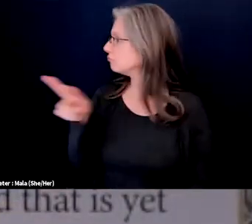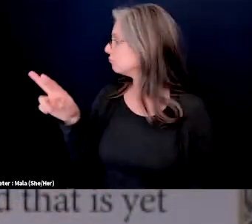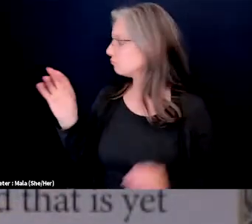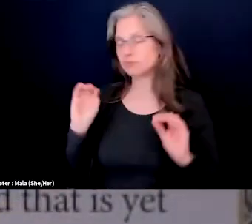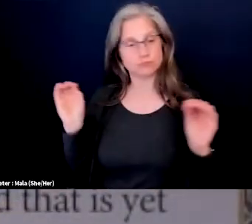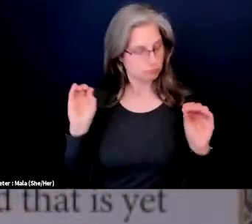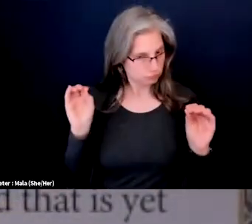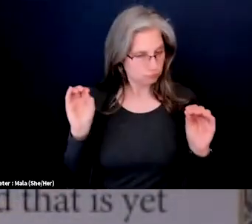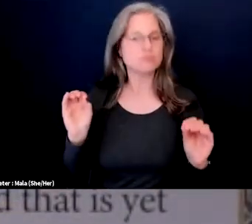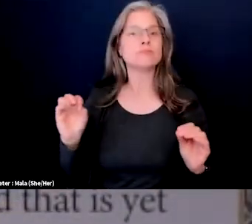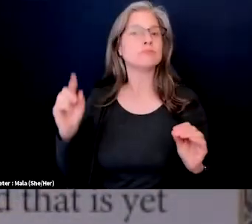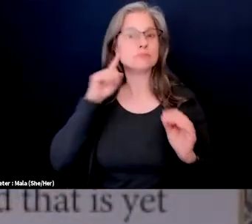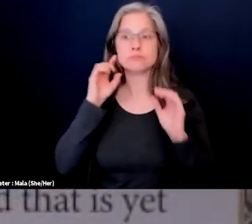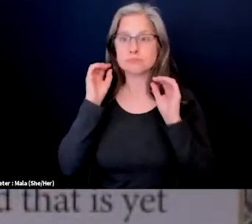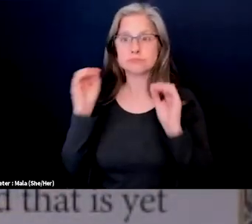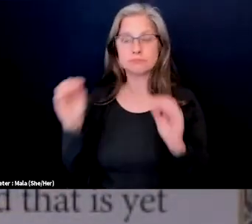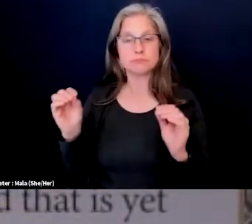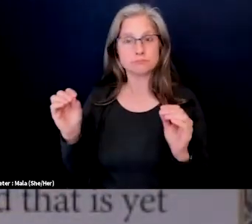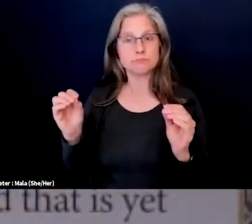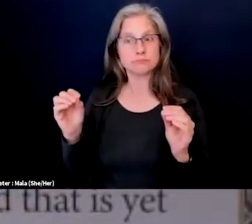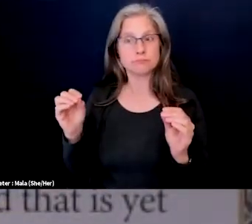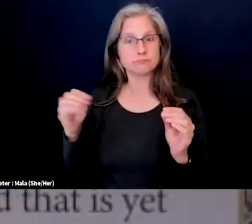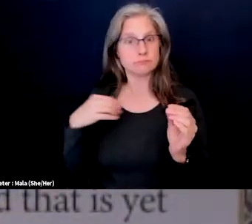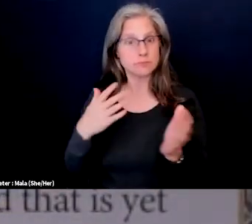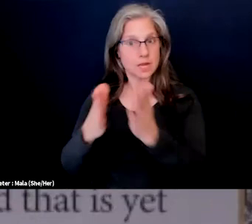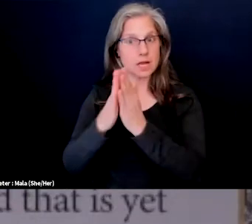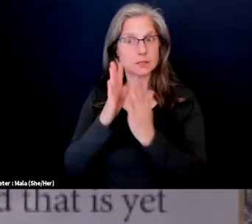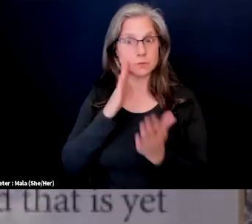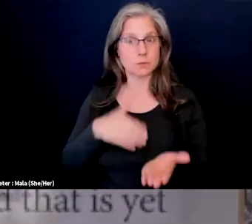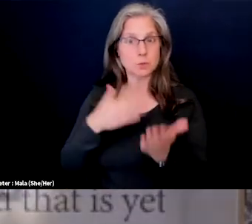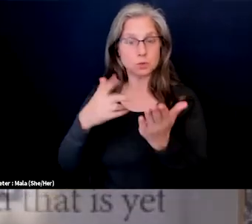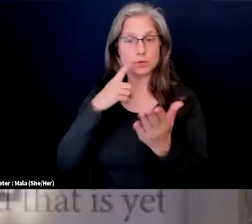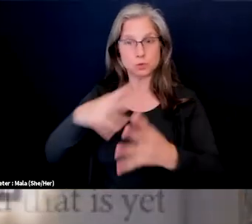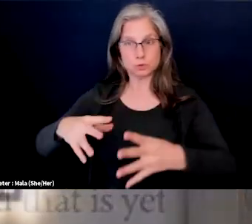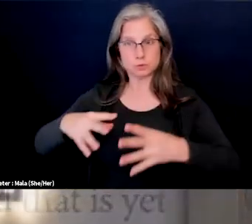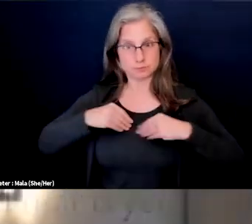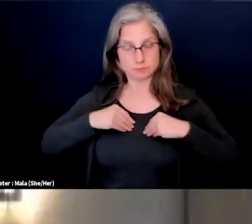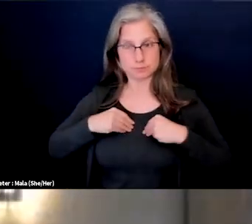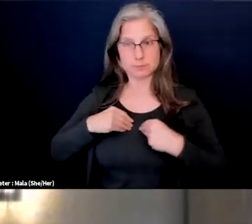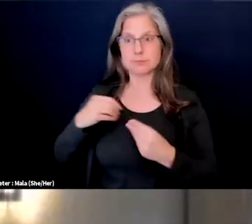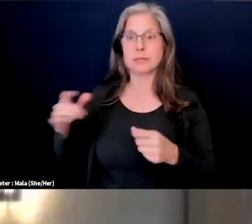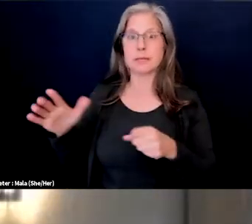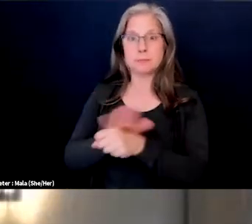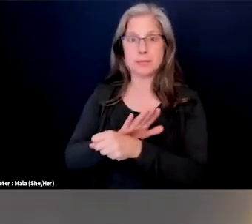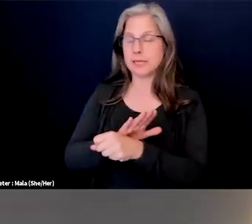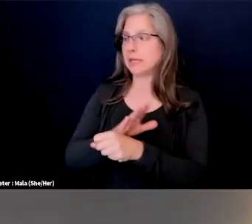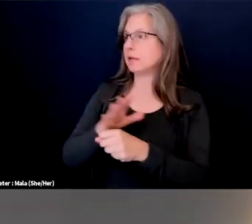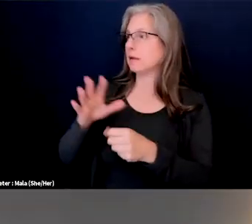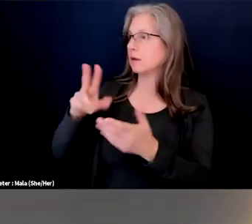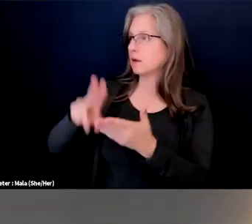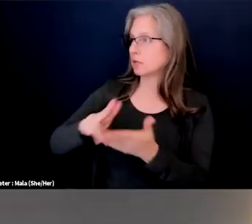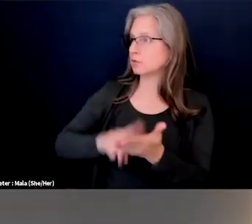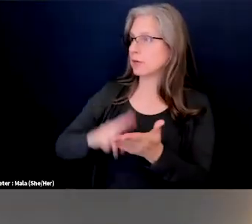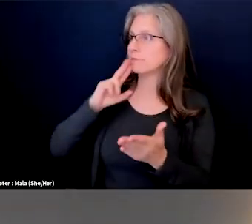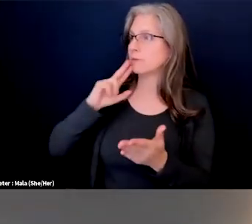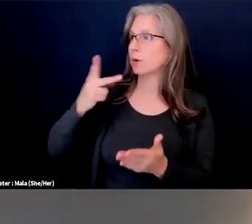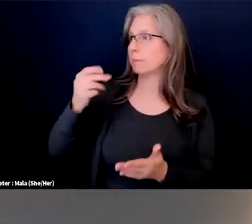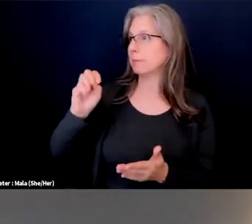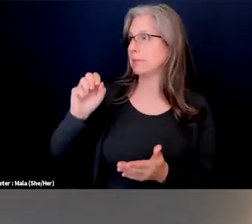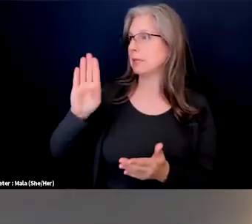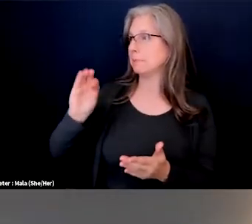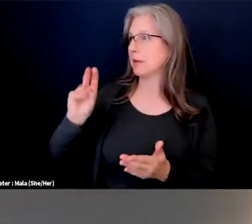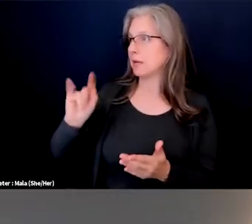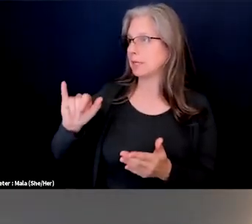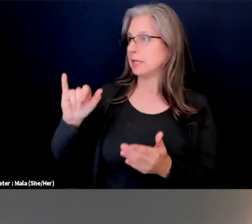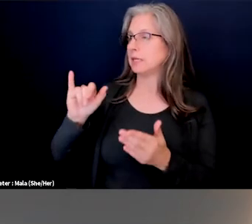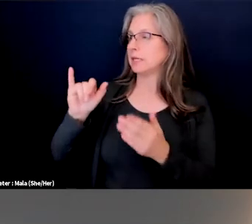Then, hearing none, may I ask for a motion to accept the completed contract for the Santa Barbara High School Peabody Grandstand